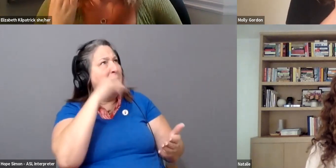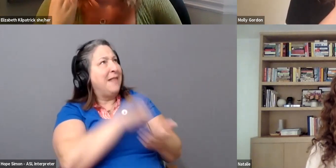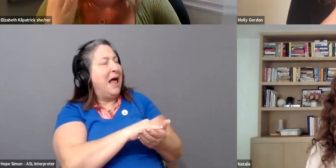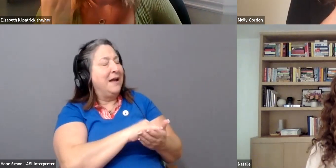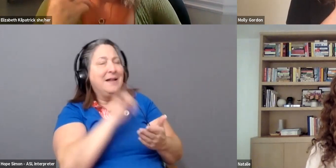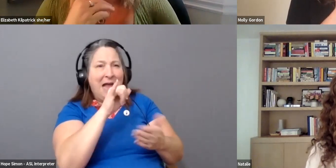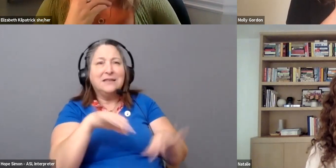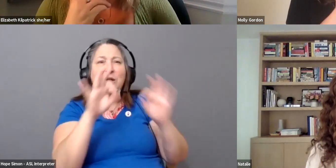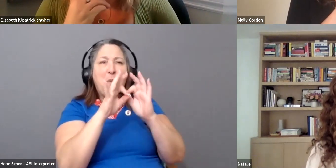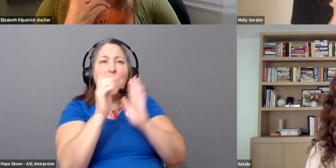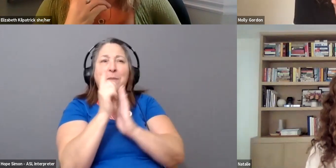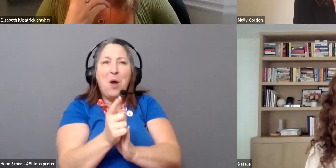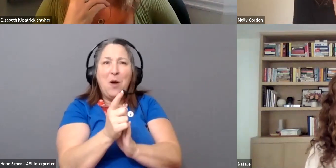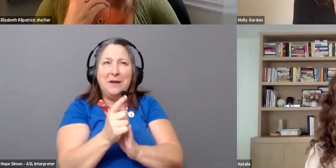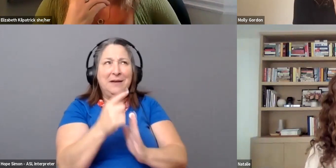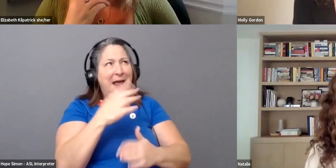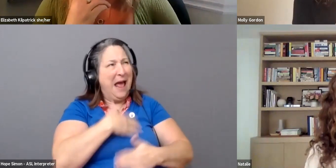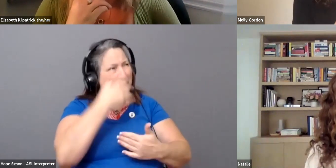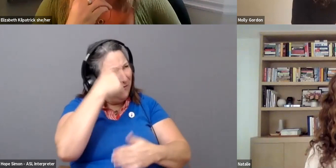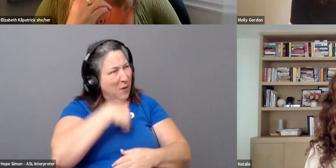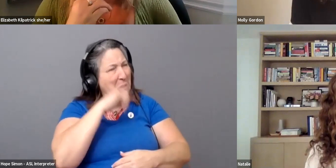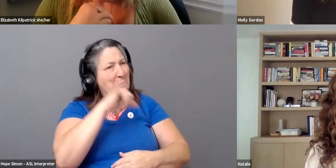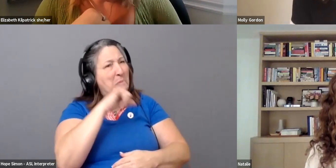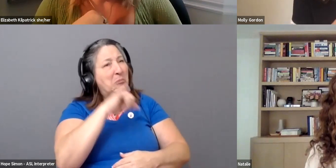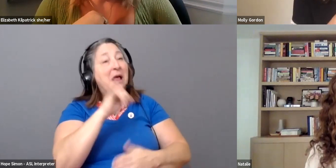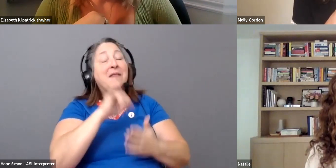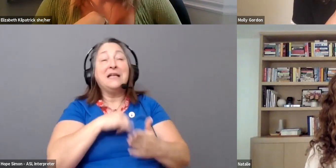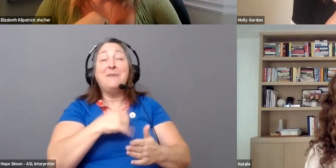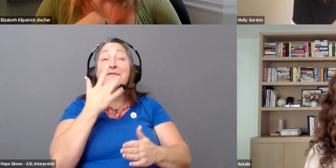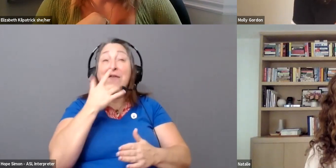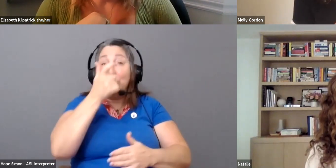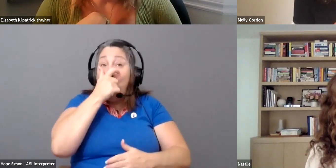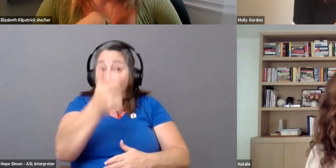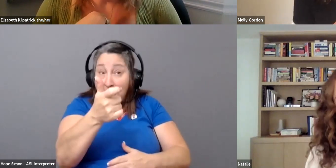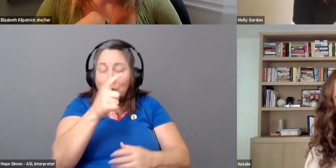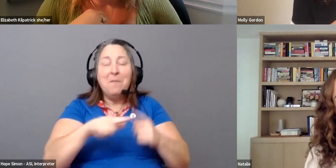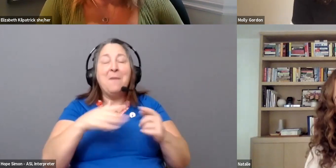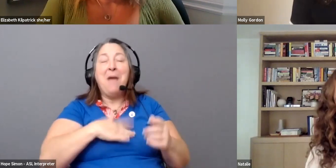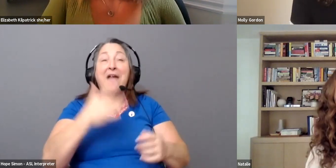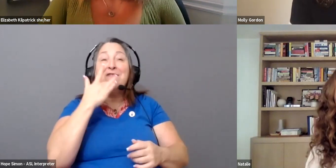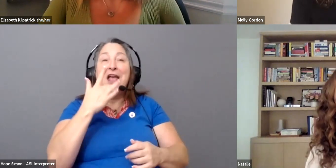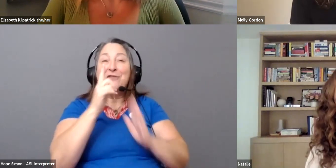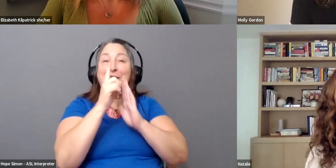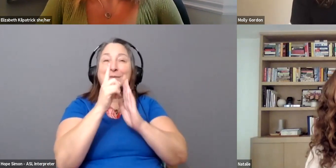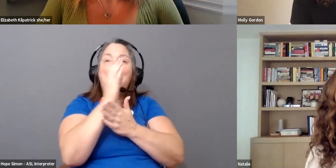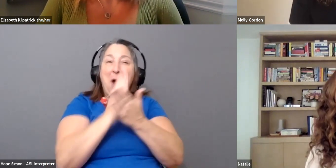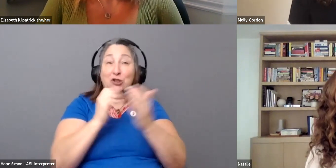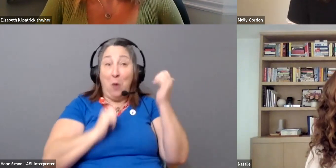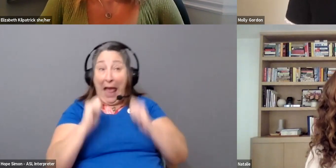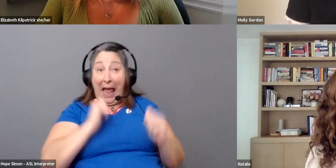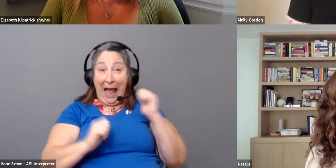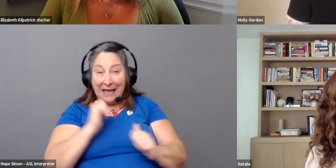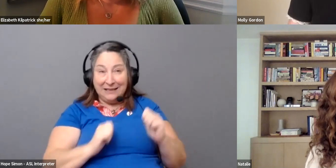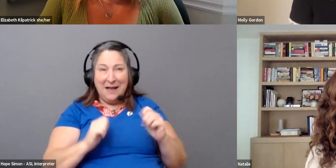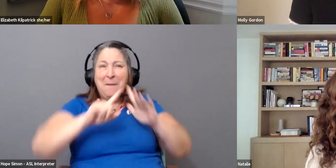moment. So that's my favorite moment to watch. And then to act in, we spent the first part of our filming just filming